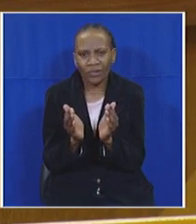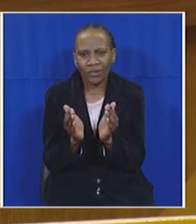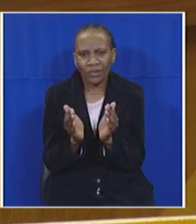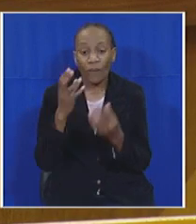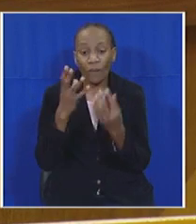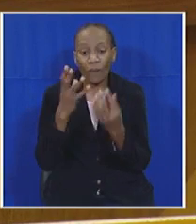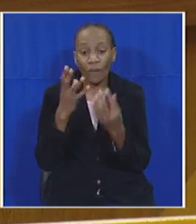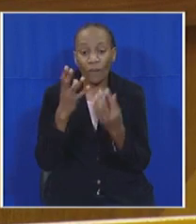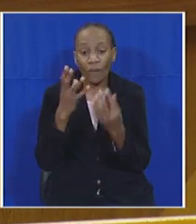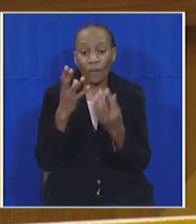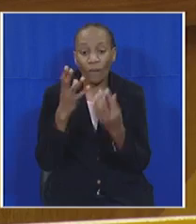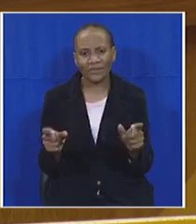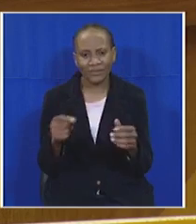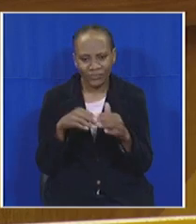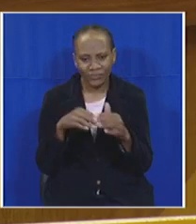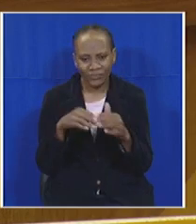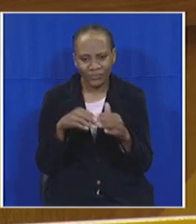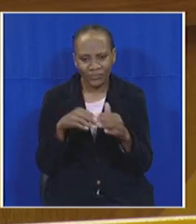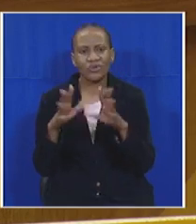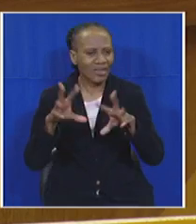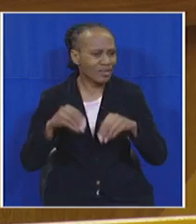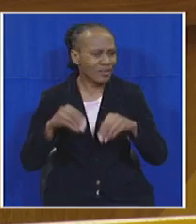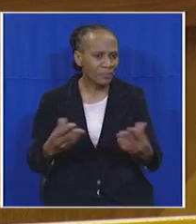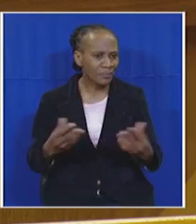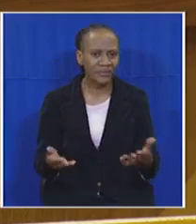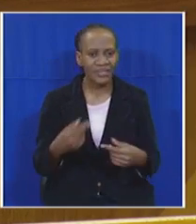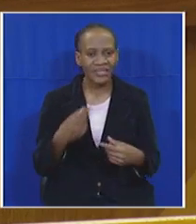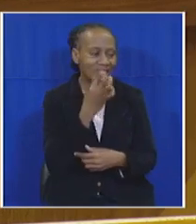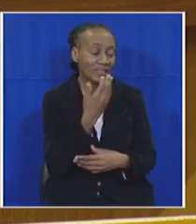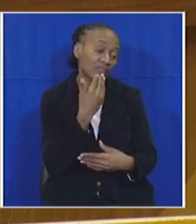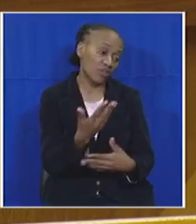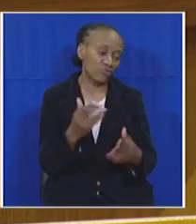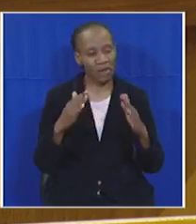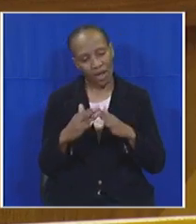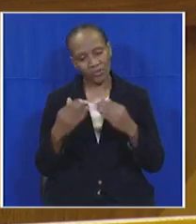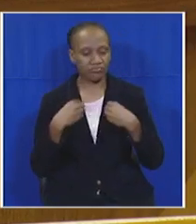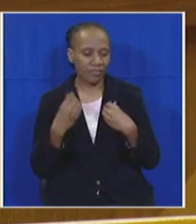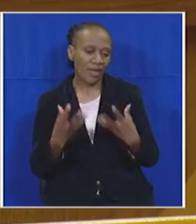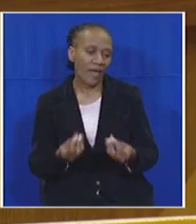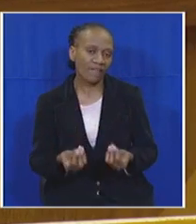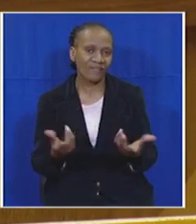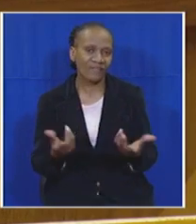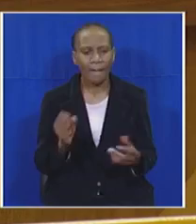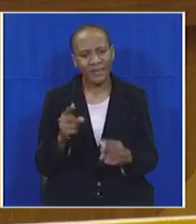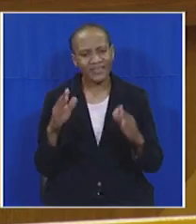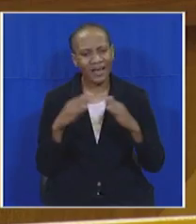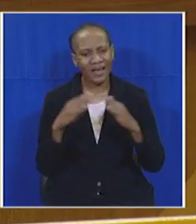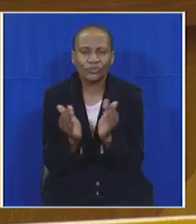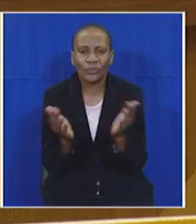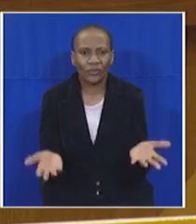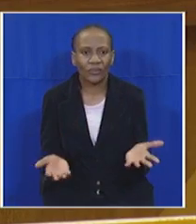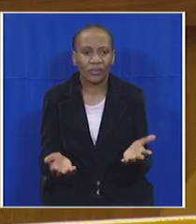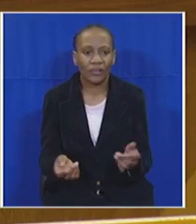beneficiaries are expected to just be grateful that they are receiving them. These people have